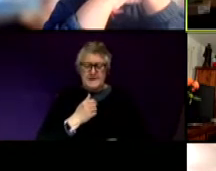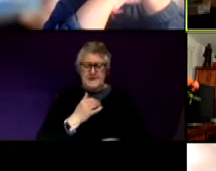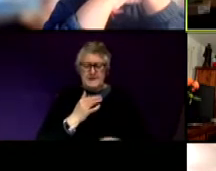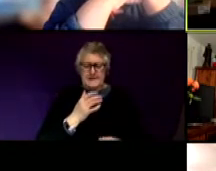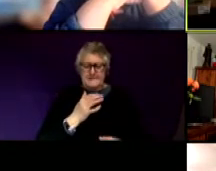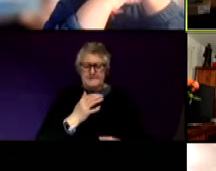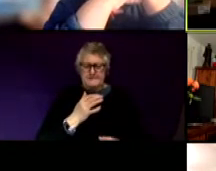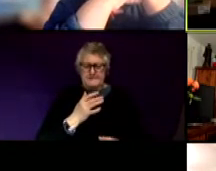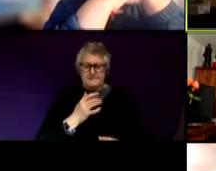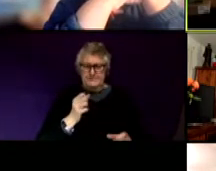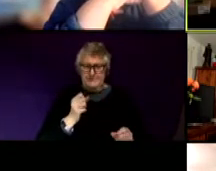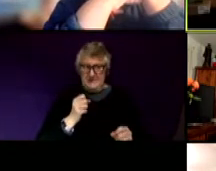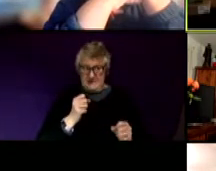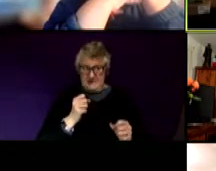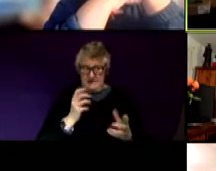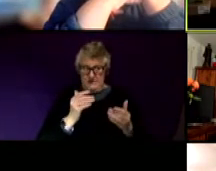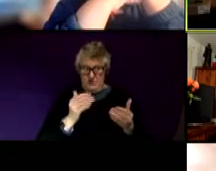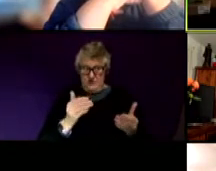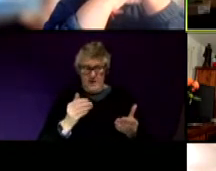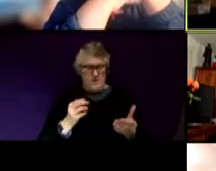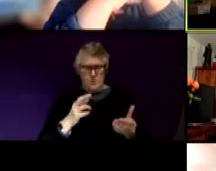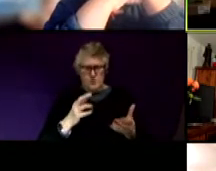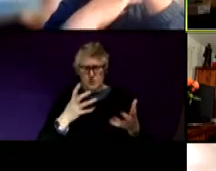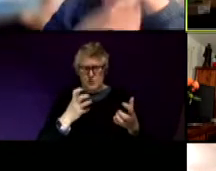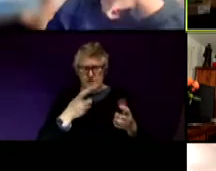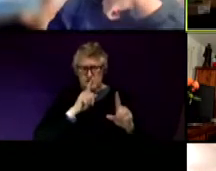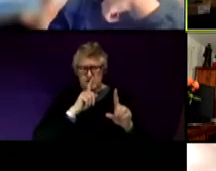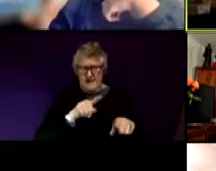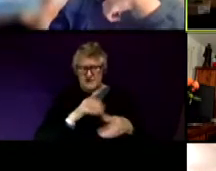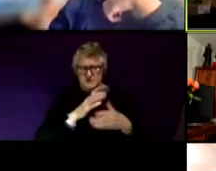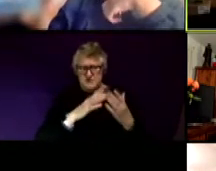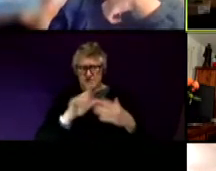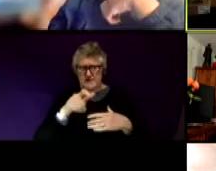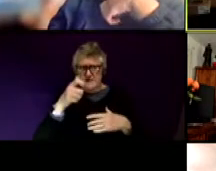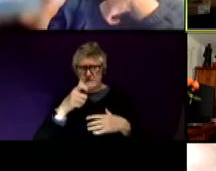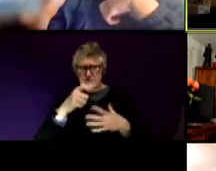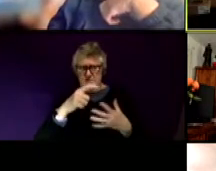Can we move on, or would you like me to answer some additional pieces?